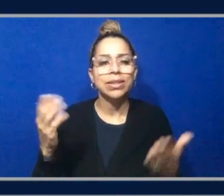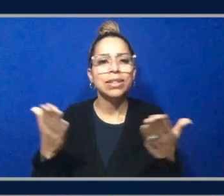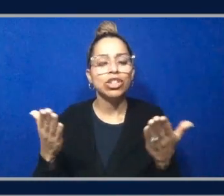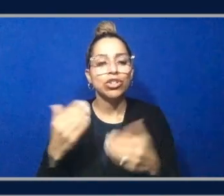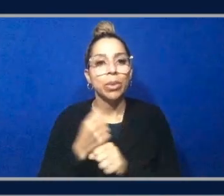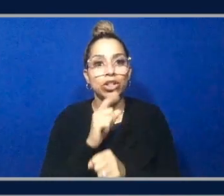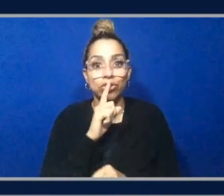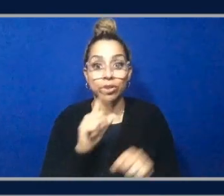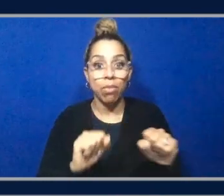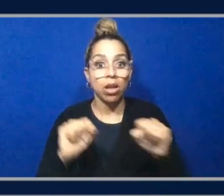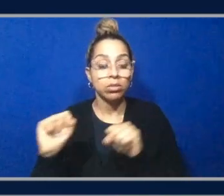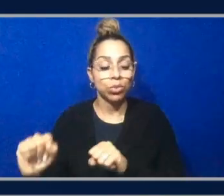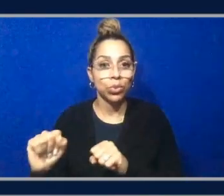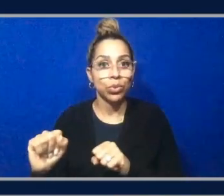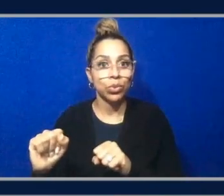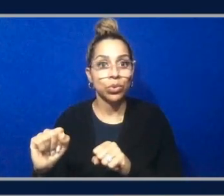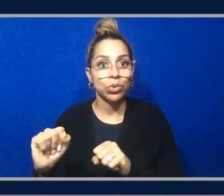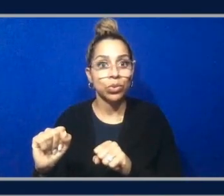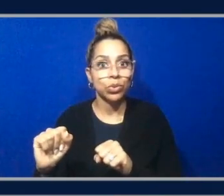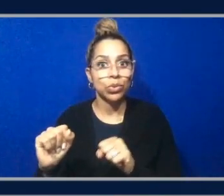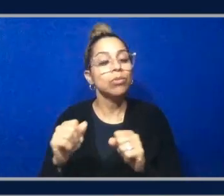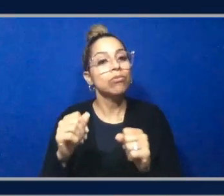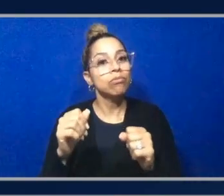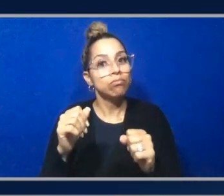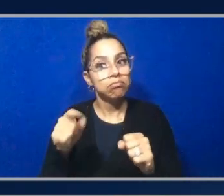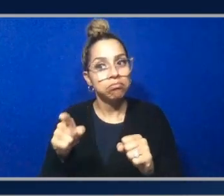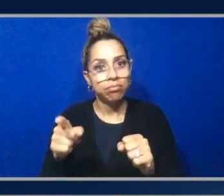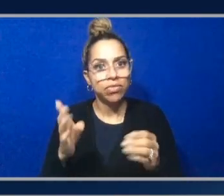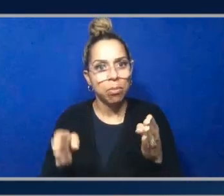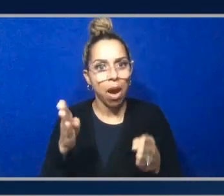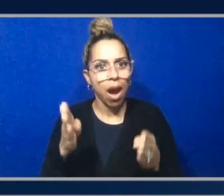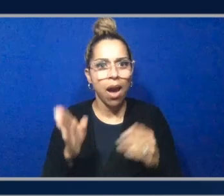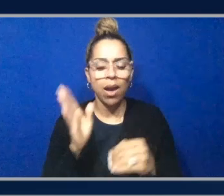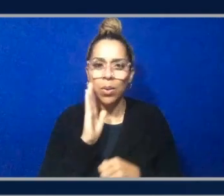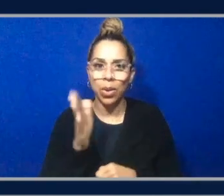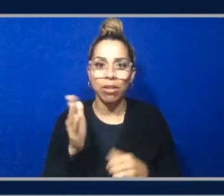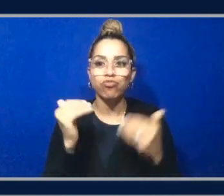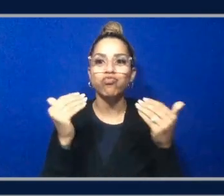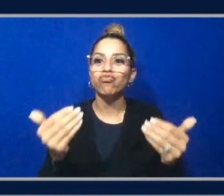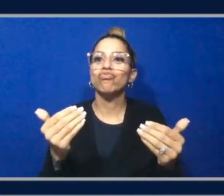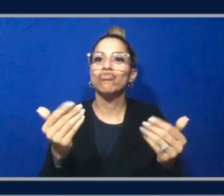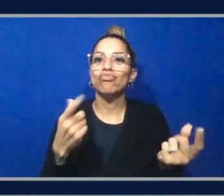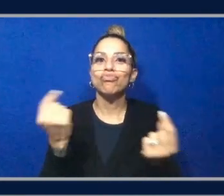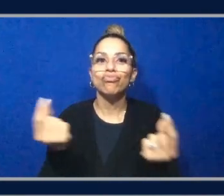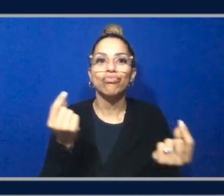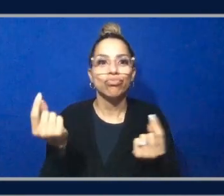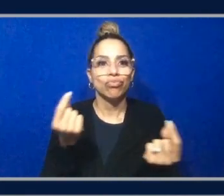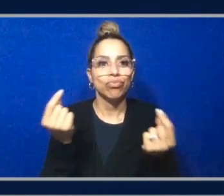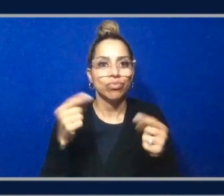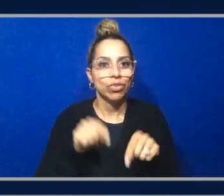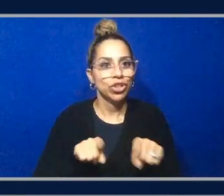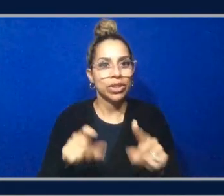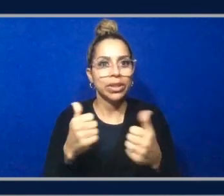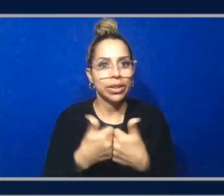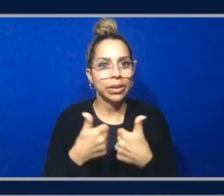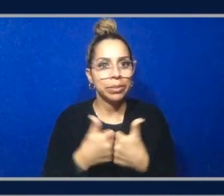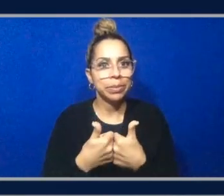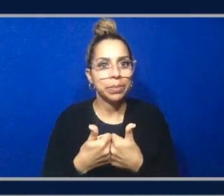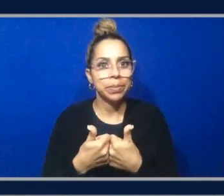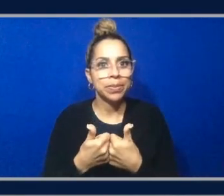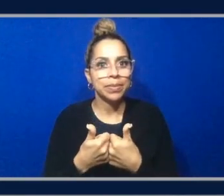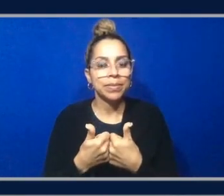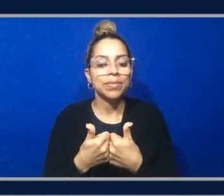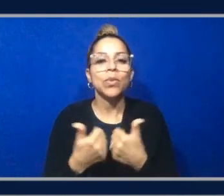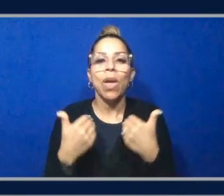the bot to make actions in the game. So we have a config